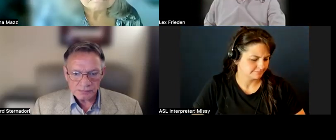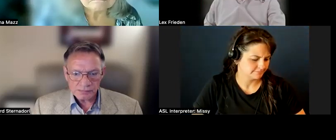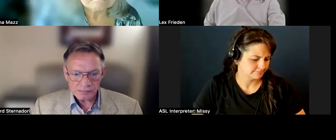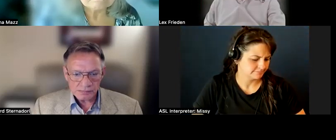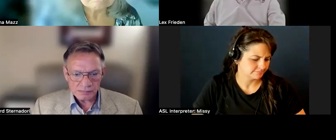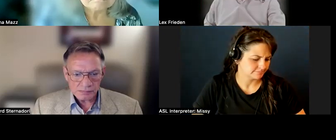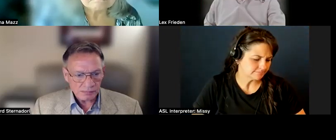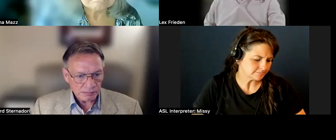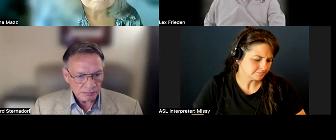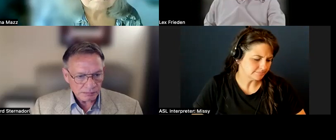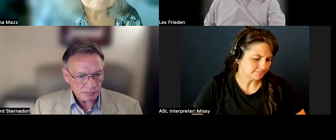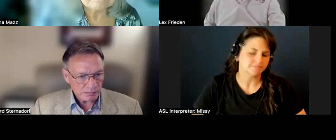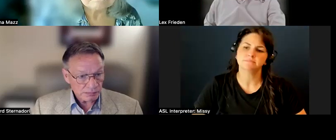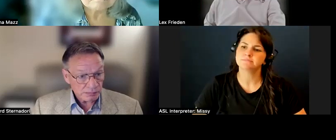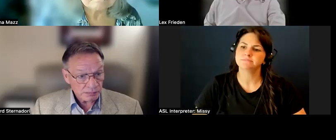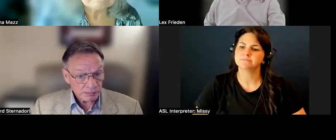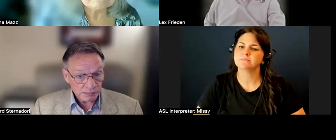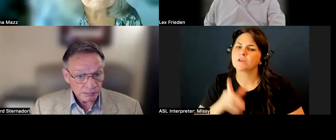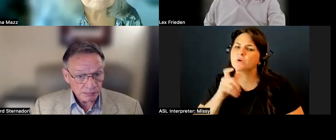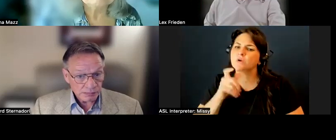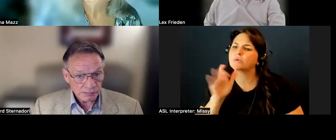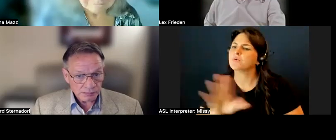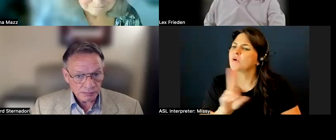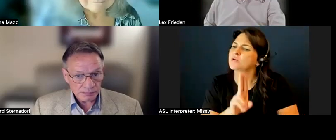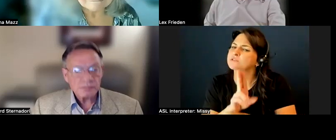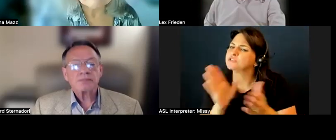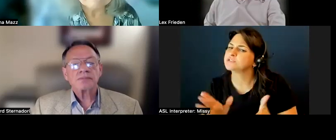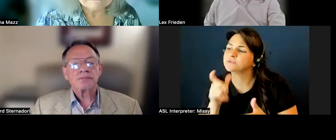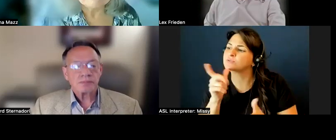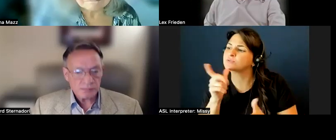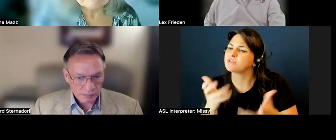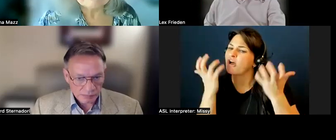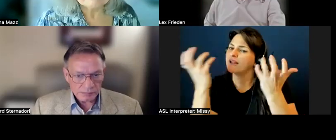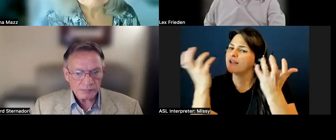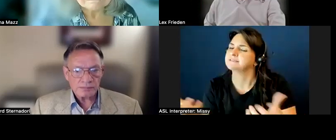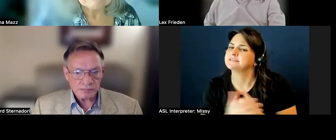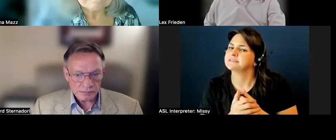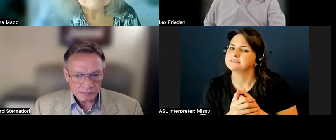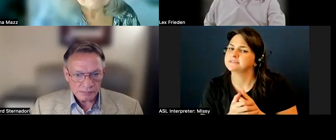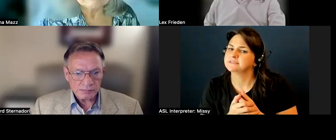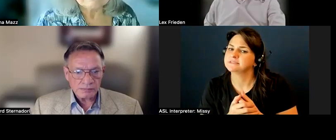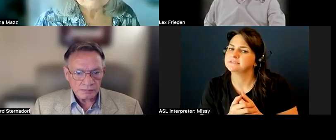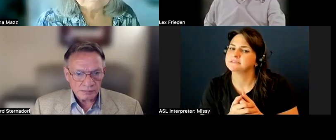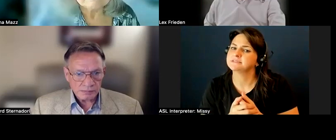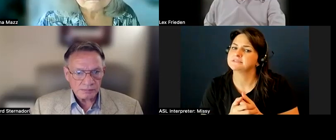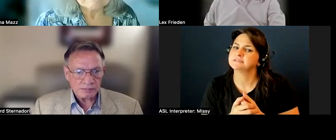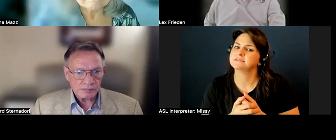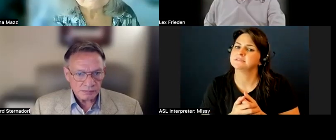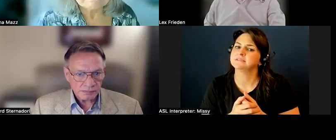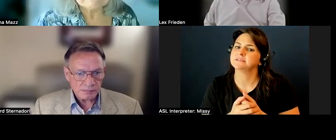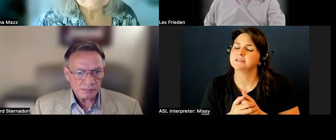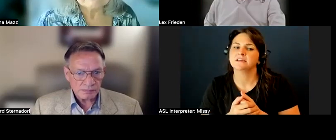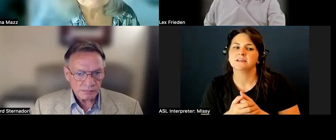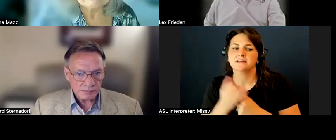I mean, this is Robin. I always say, who are your users? Who's your audience? Who, going back to the, anytime you have